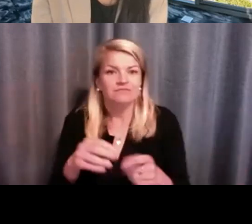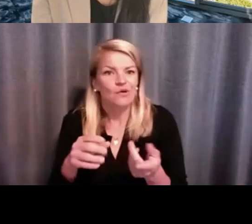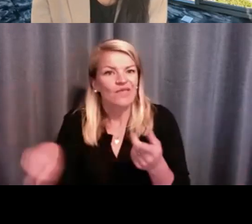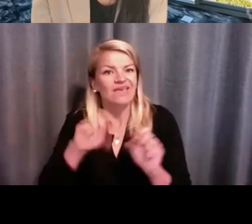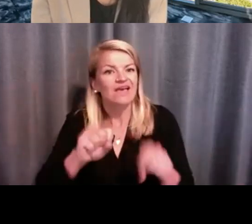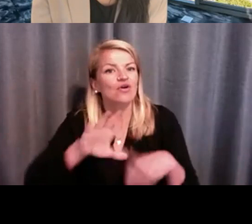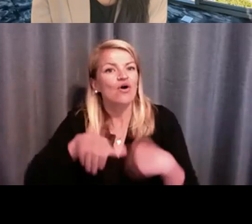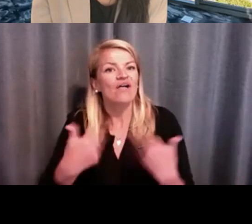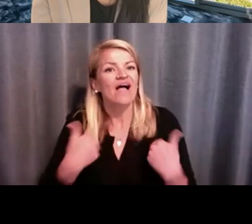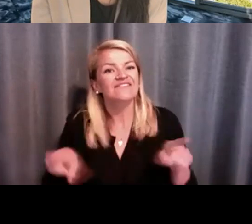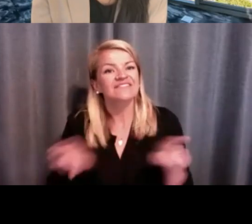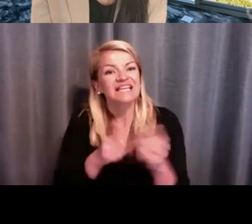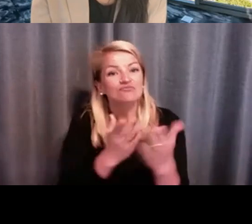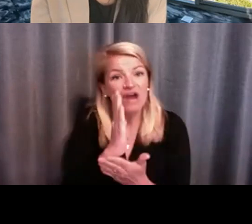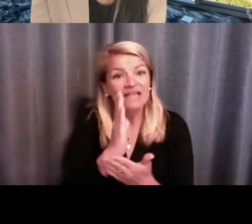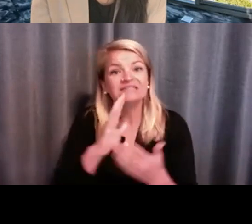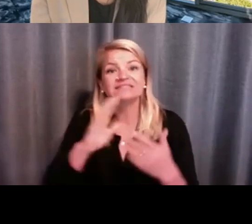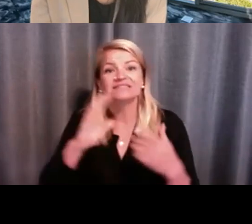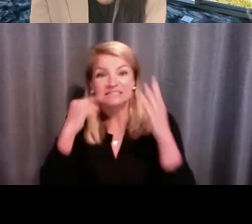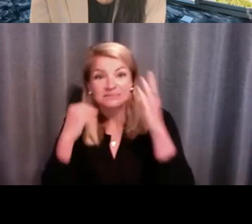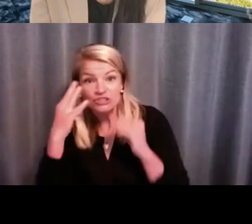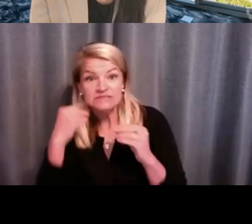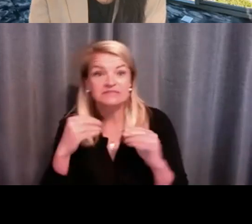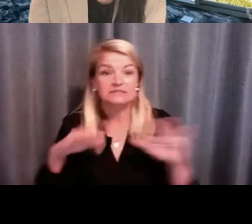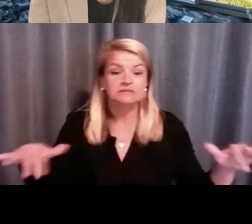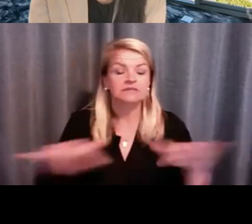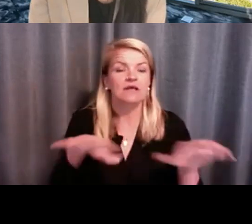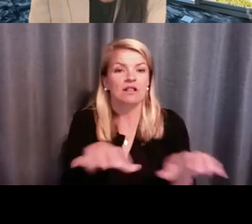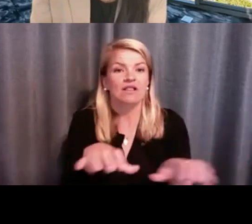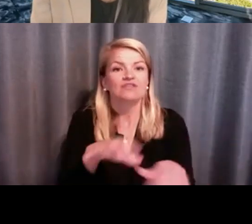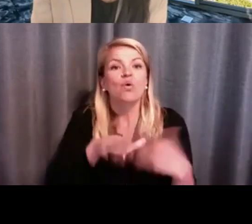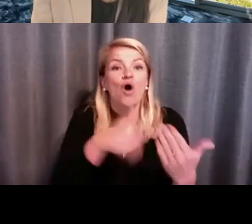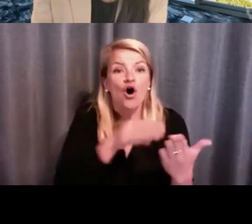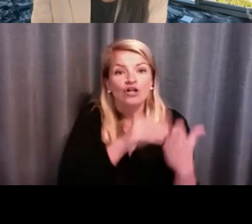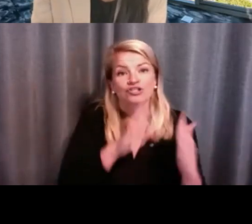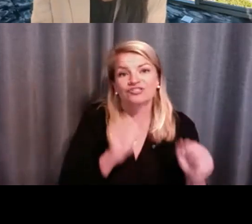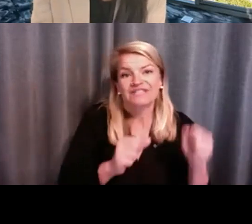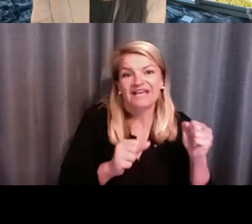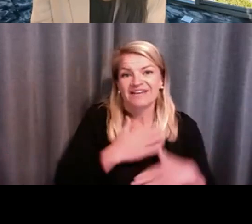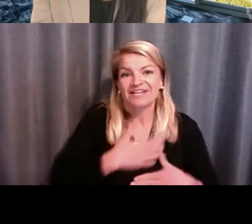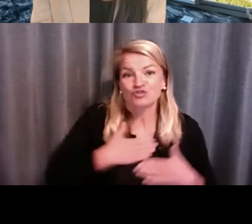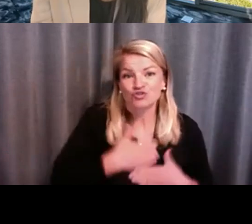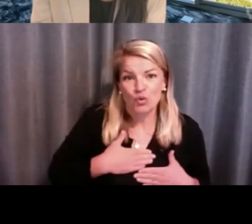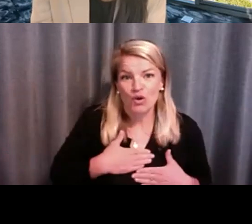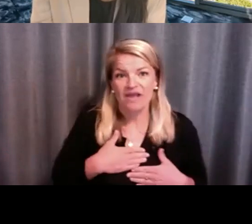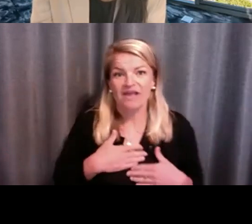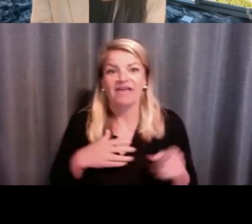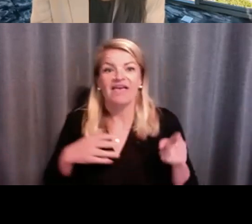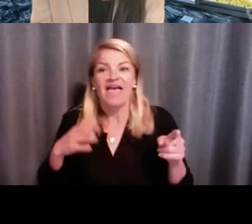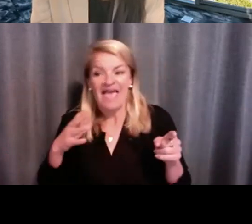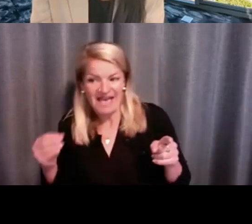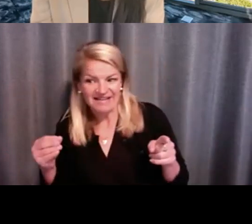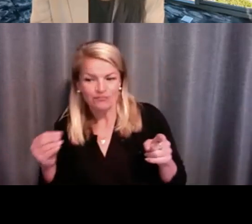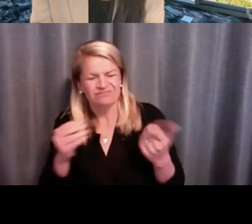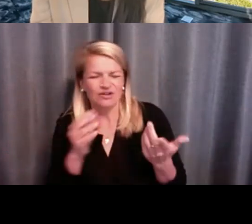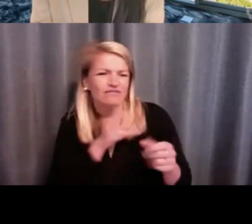and facilities and experiences that other learners are able to enjoy within the learning context. So I think